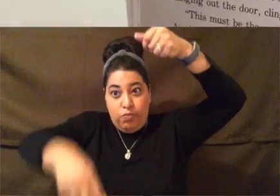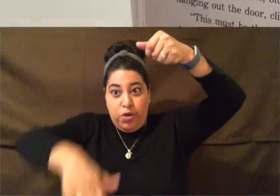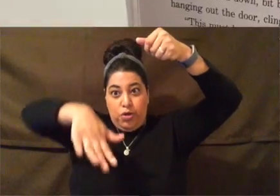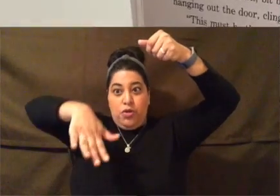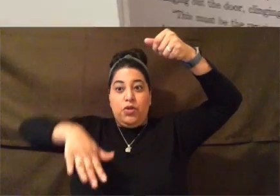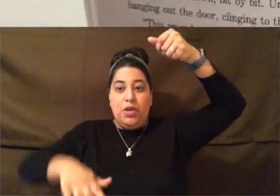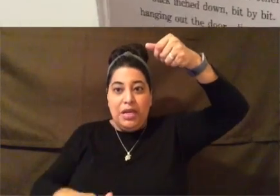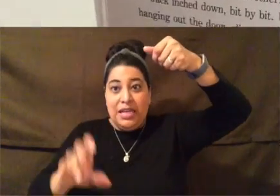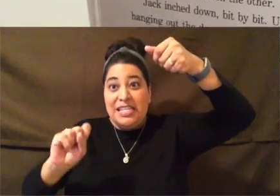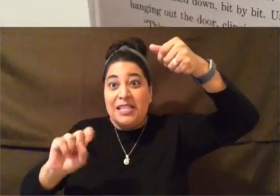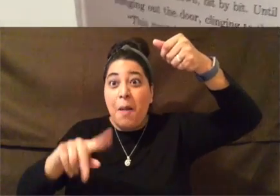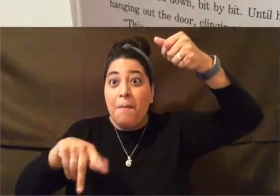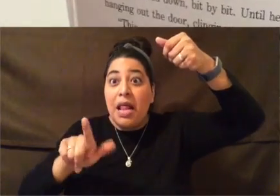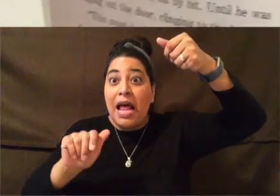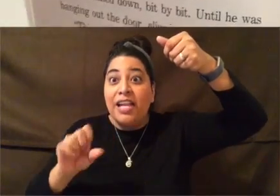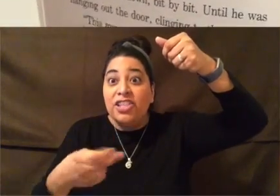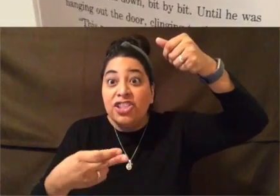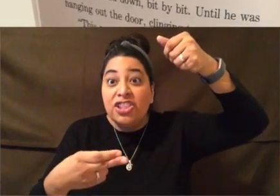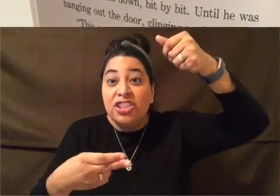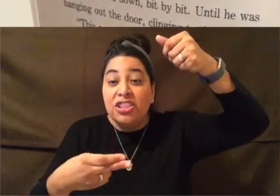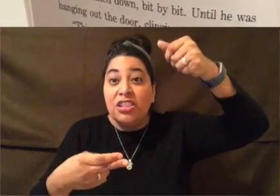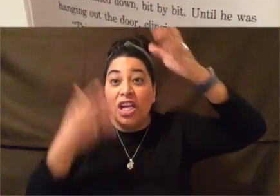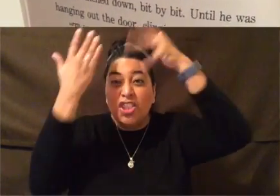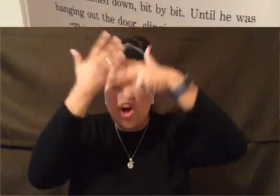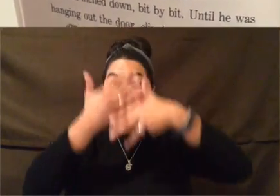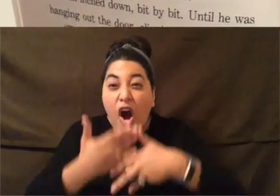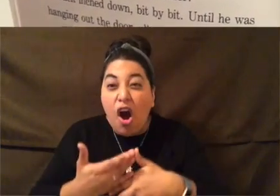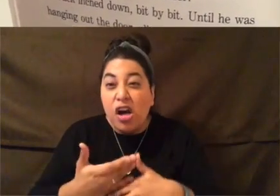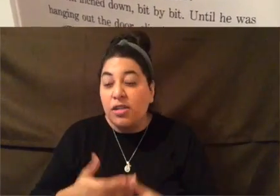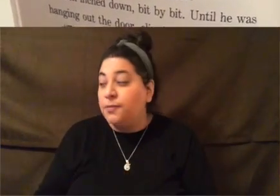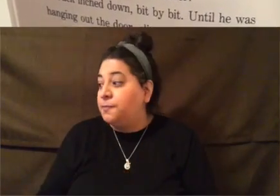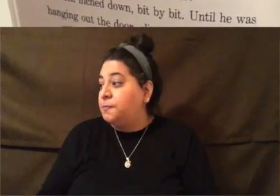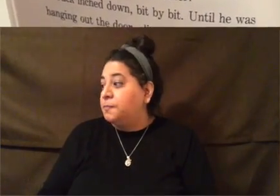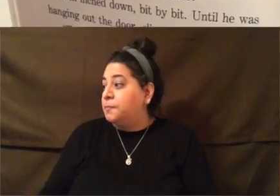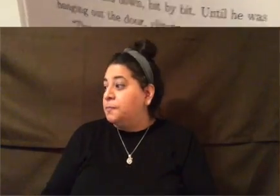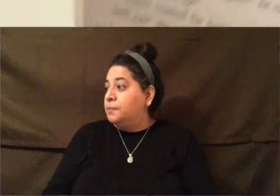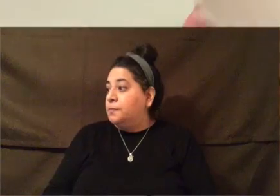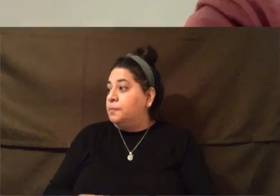the darkness. Splash!